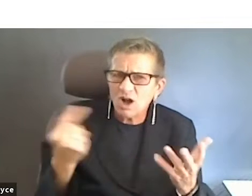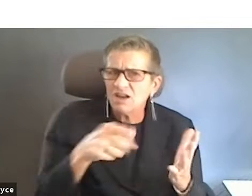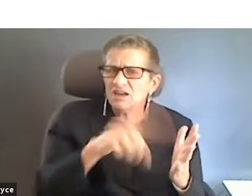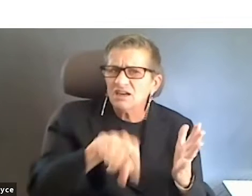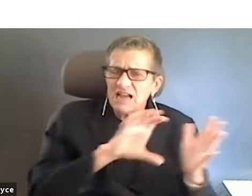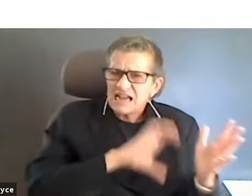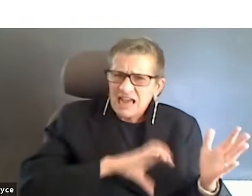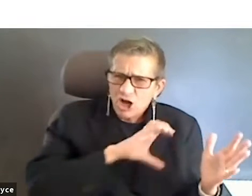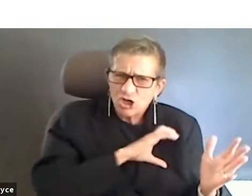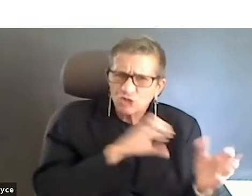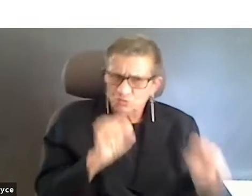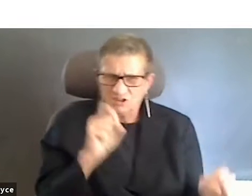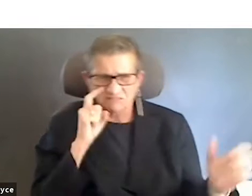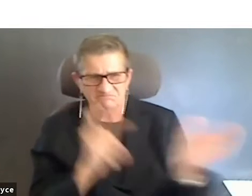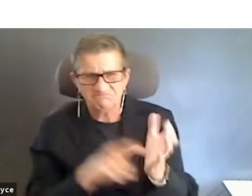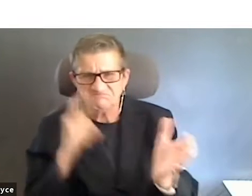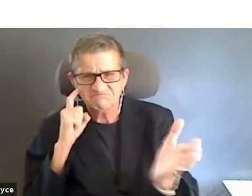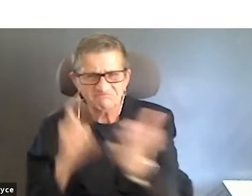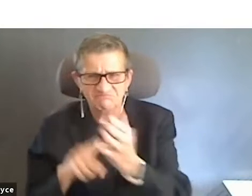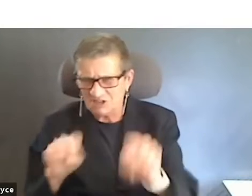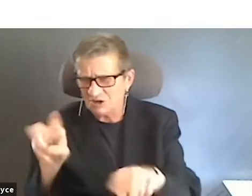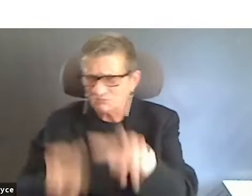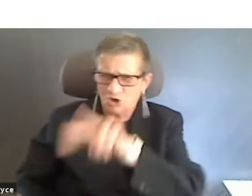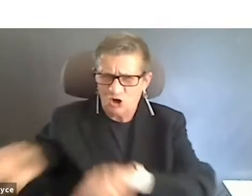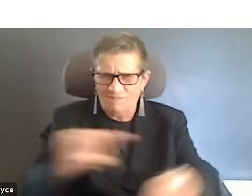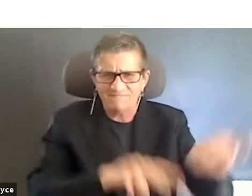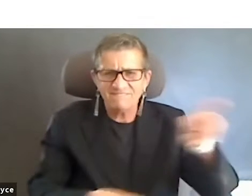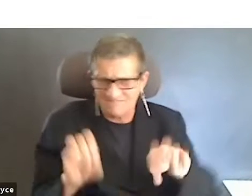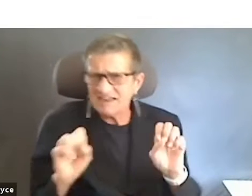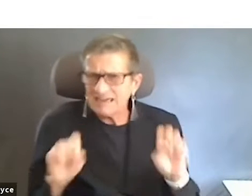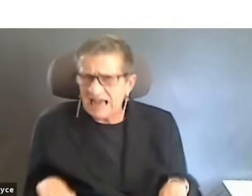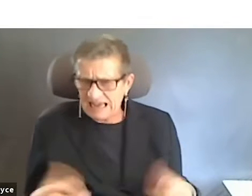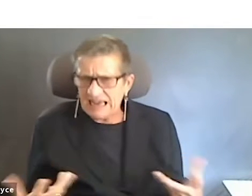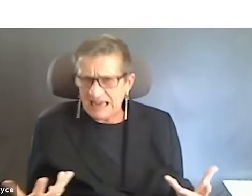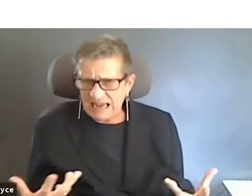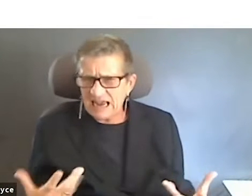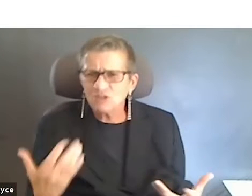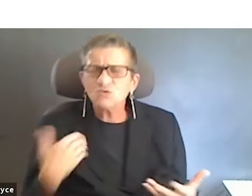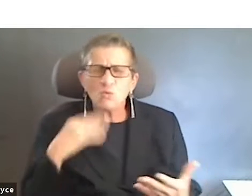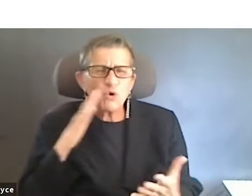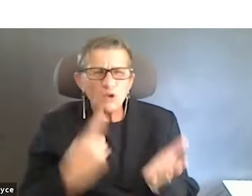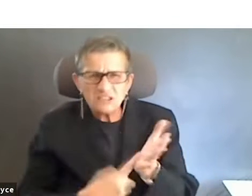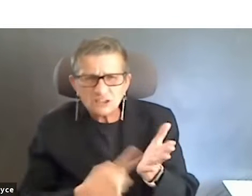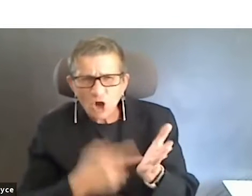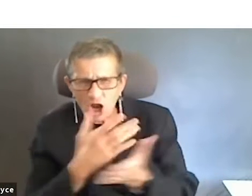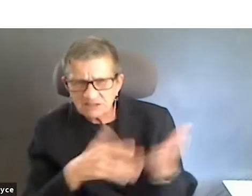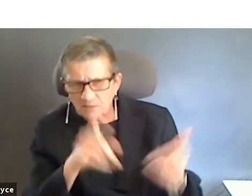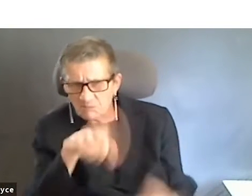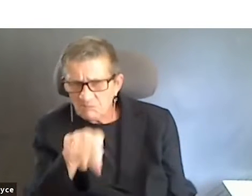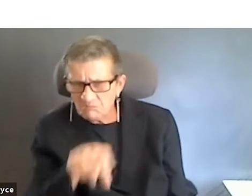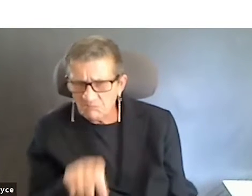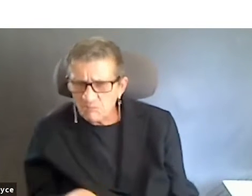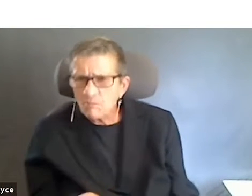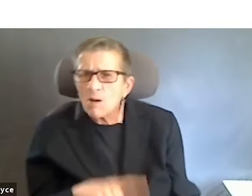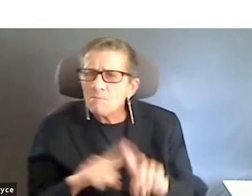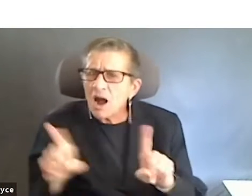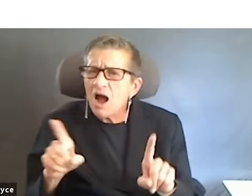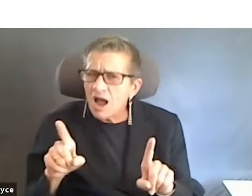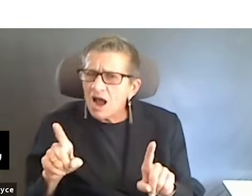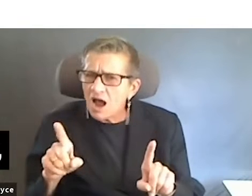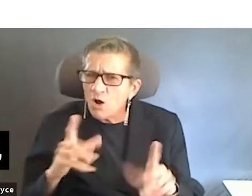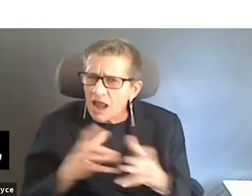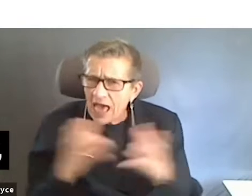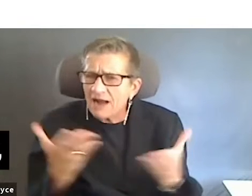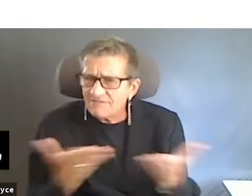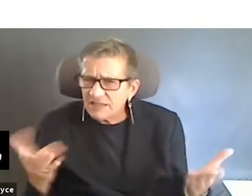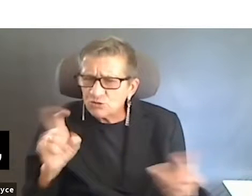are observable, and so there's ways to, we're going to talk through some of these, but there's a lot of things to consider.